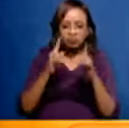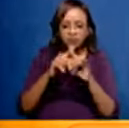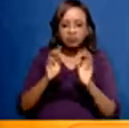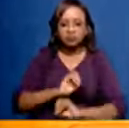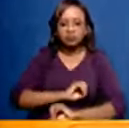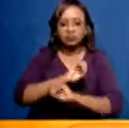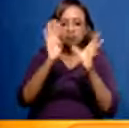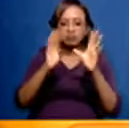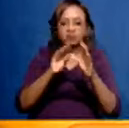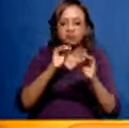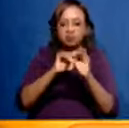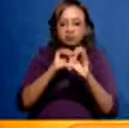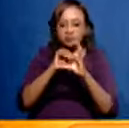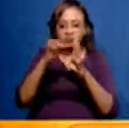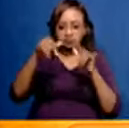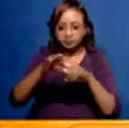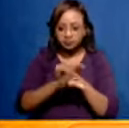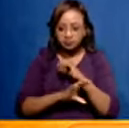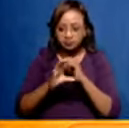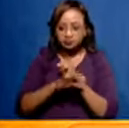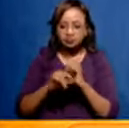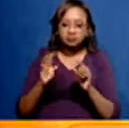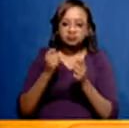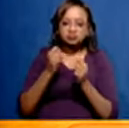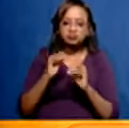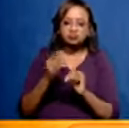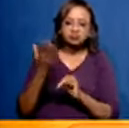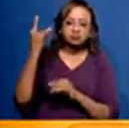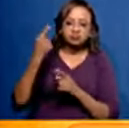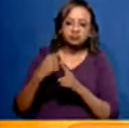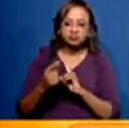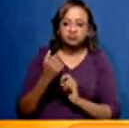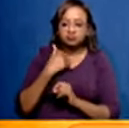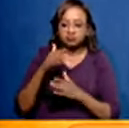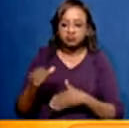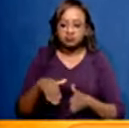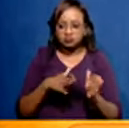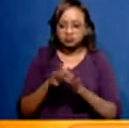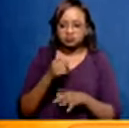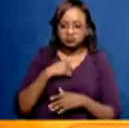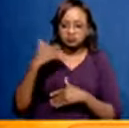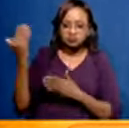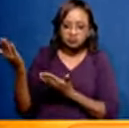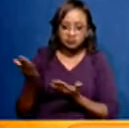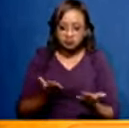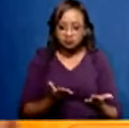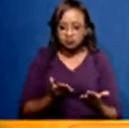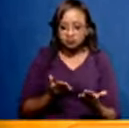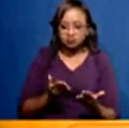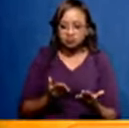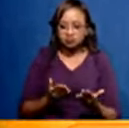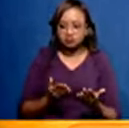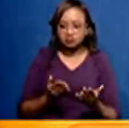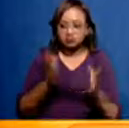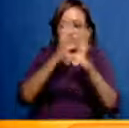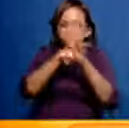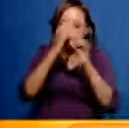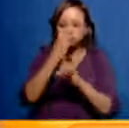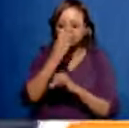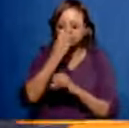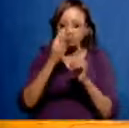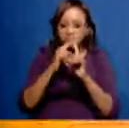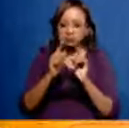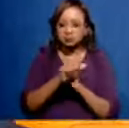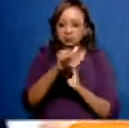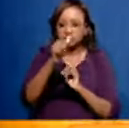investments on the ground. So last year I had the honor of welcoming not only President Rutte, but also other